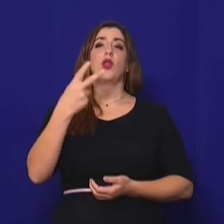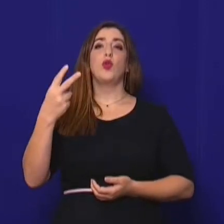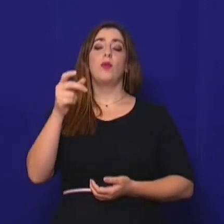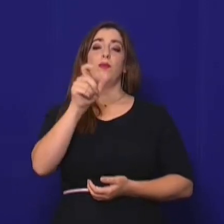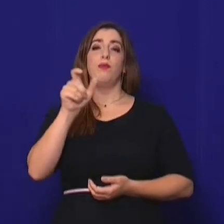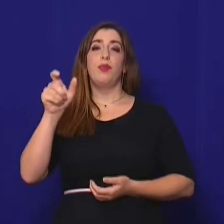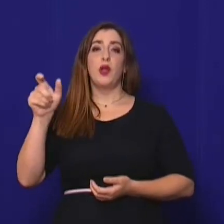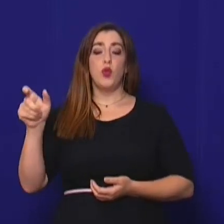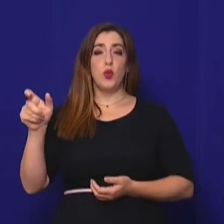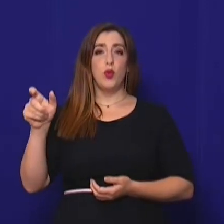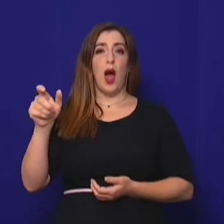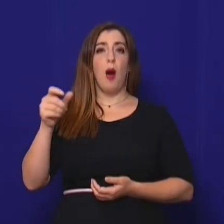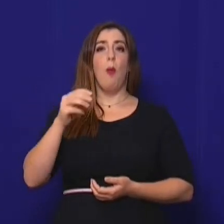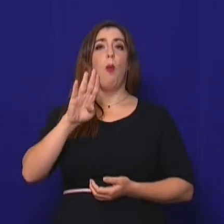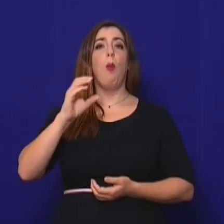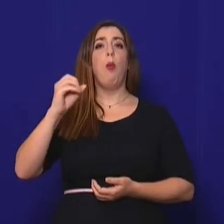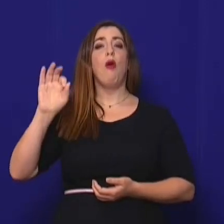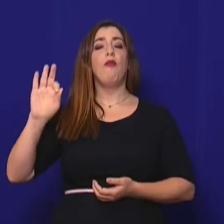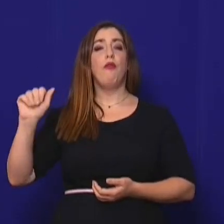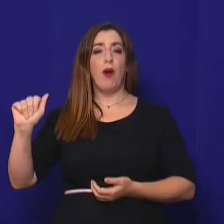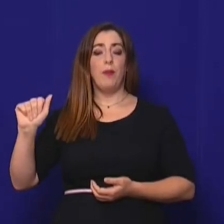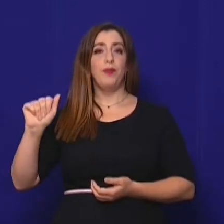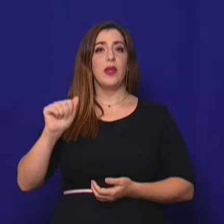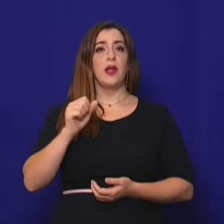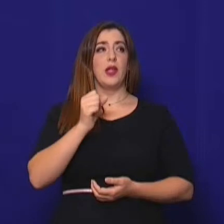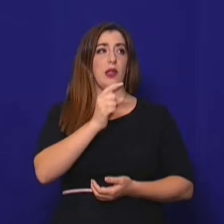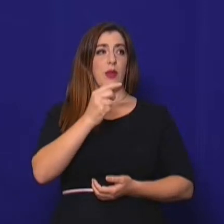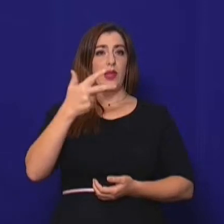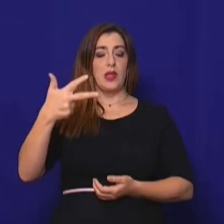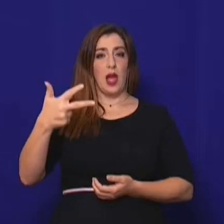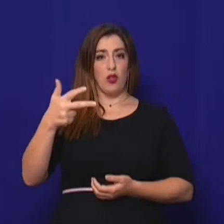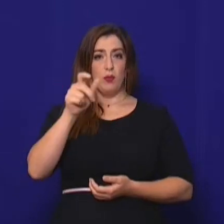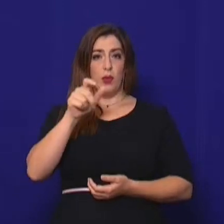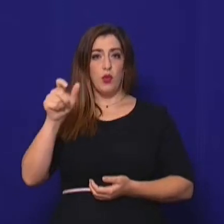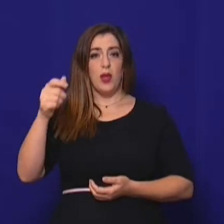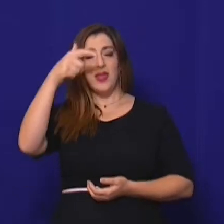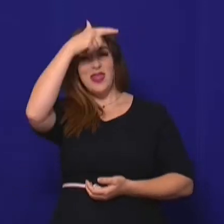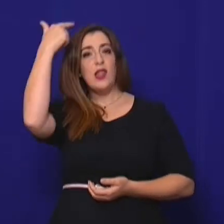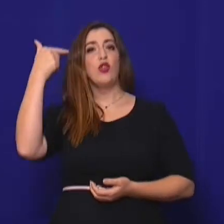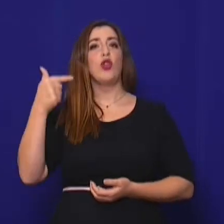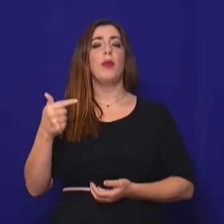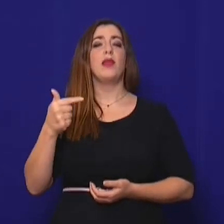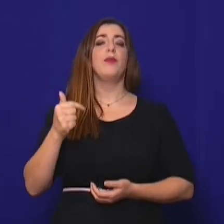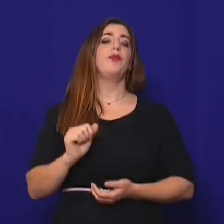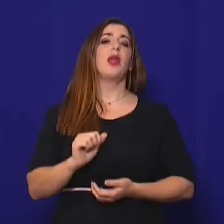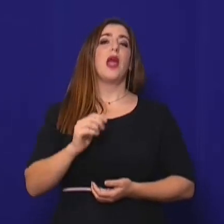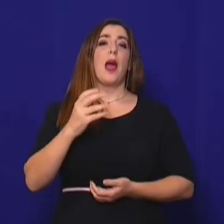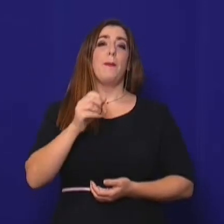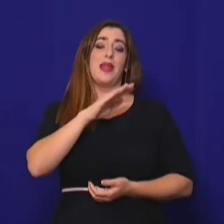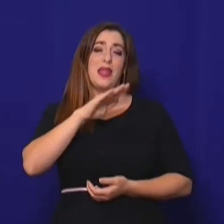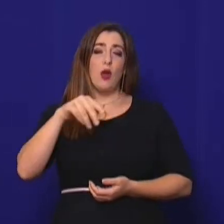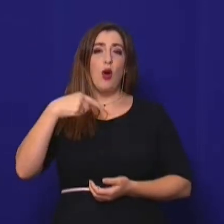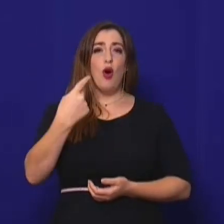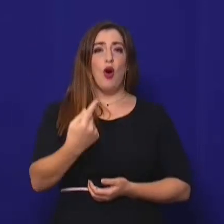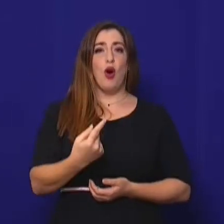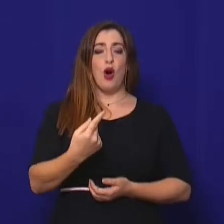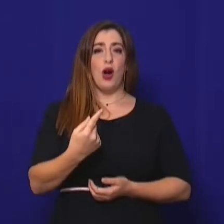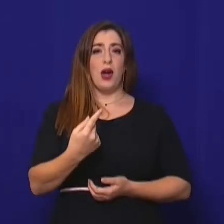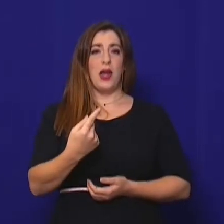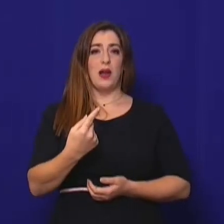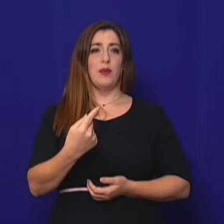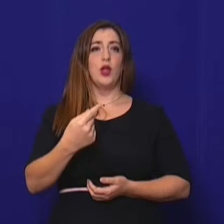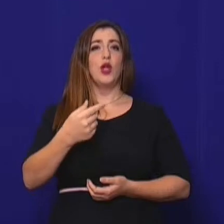18 persuna St. Thomas, 9 persuni Caring Grek, 71 persuna fil-Good